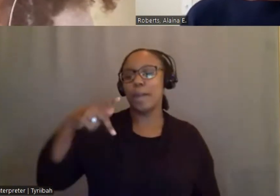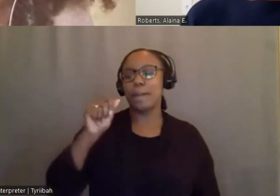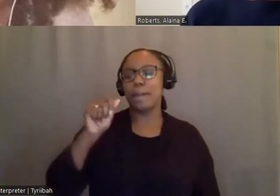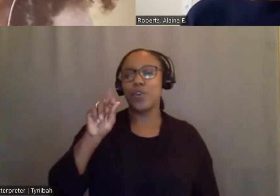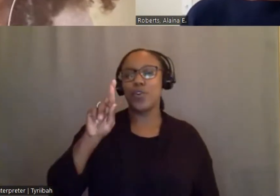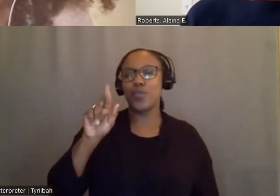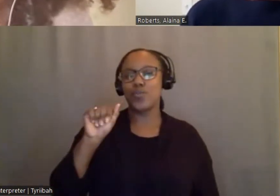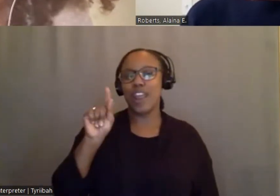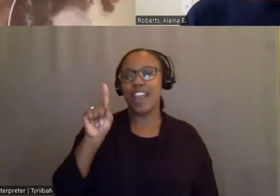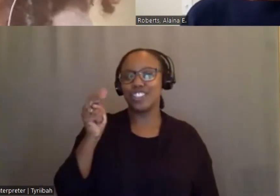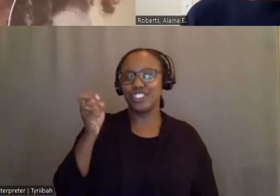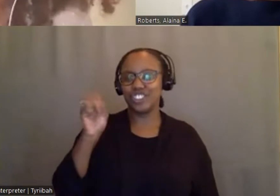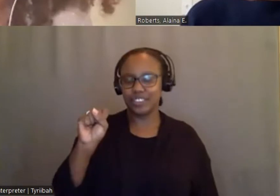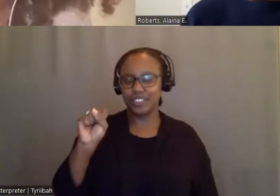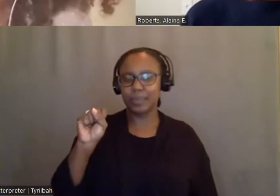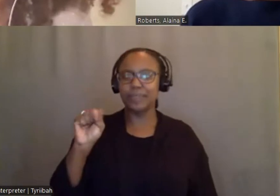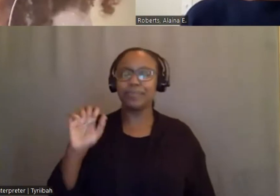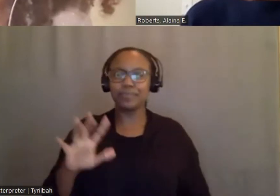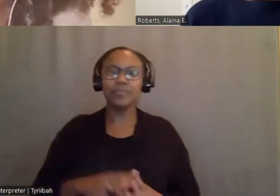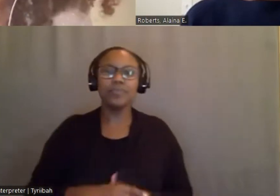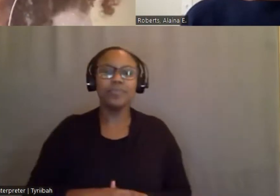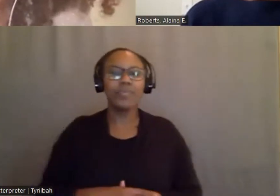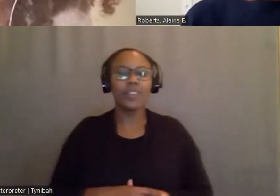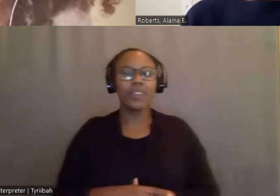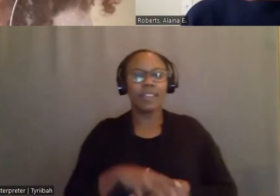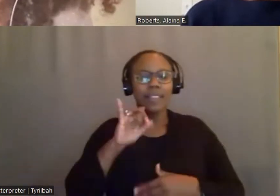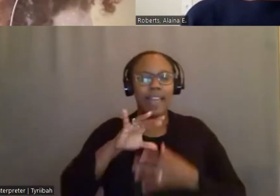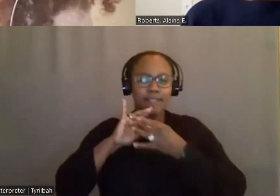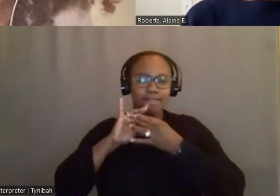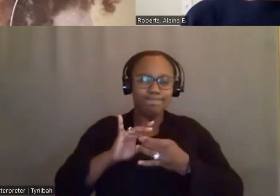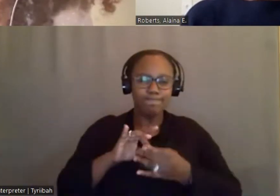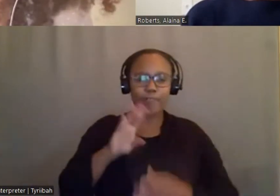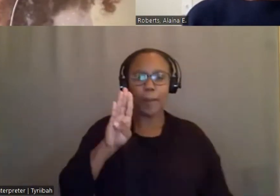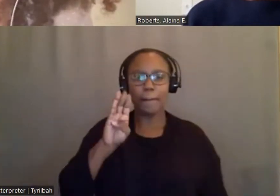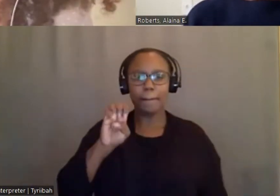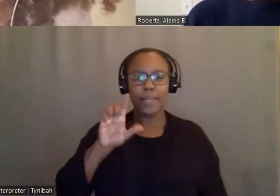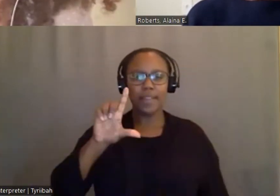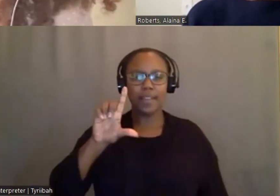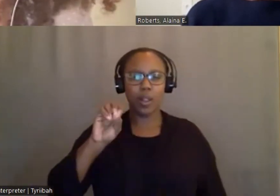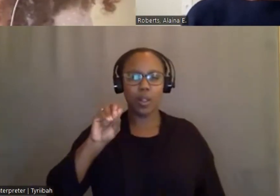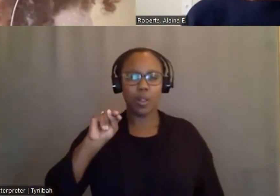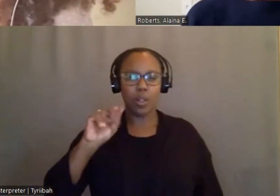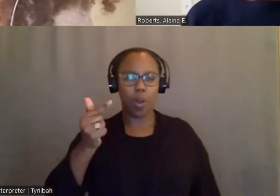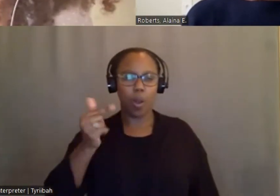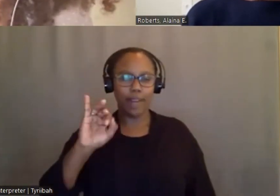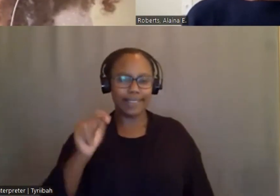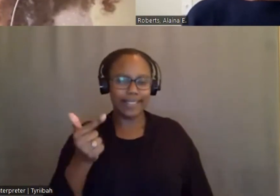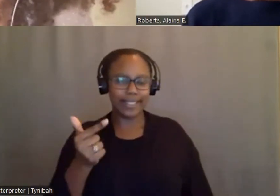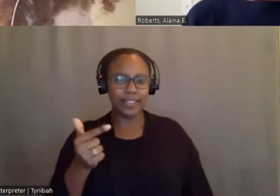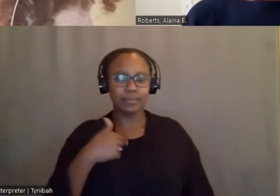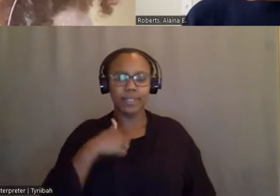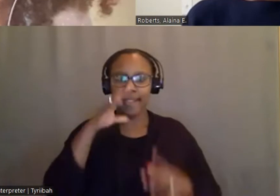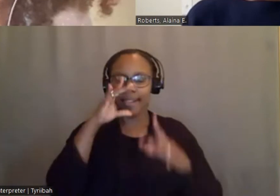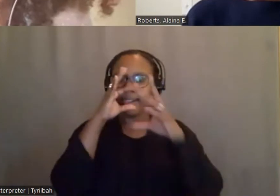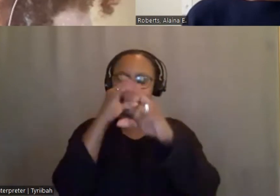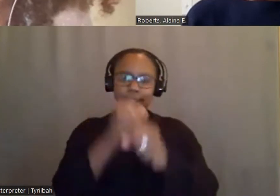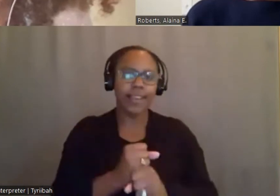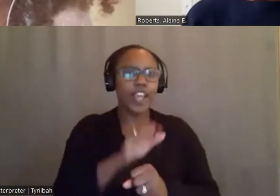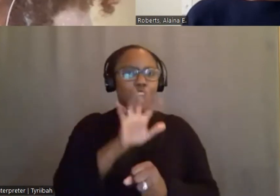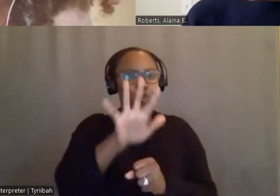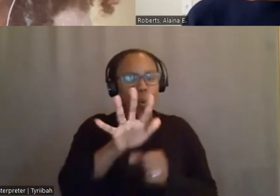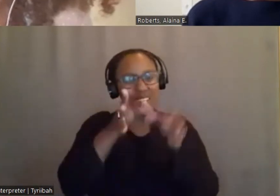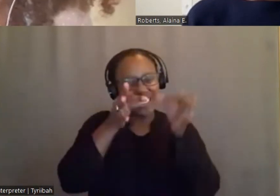And belonging is something that fascinates me so much. And I really just was drawn to your particular definition of